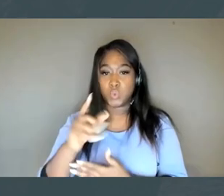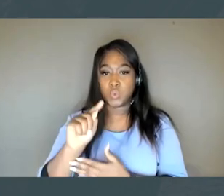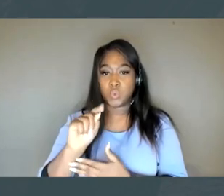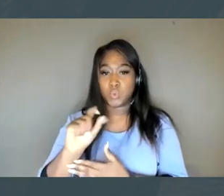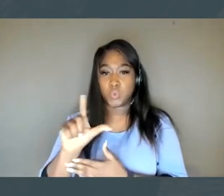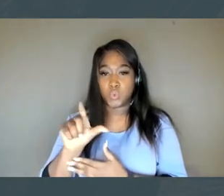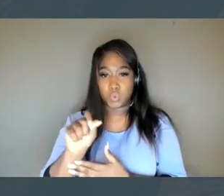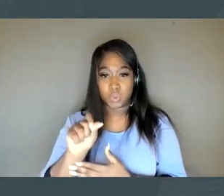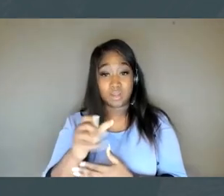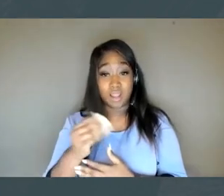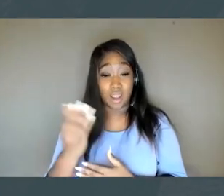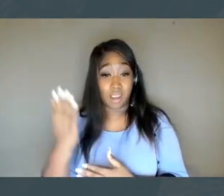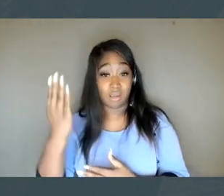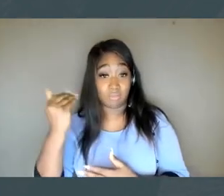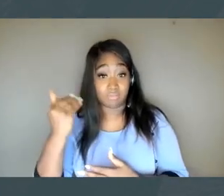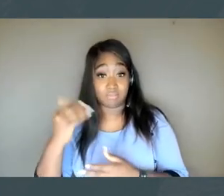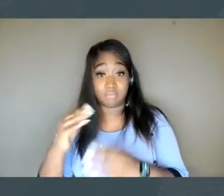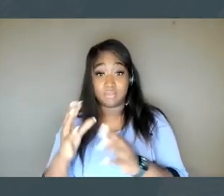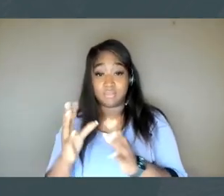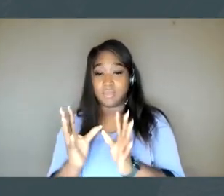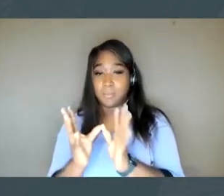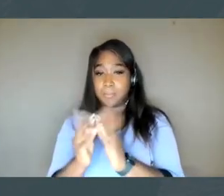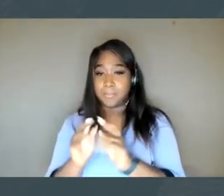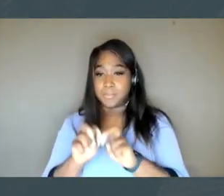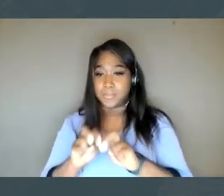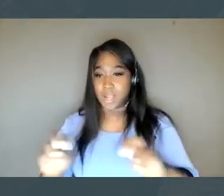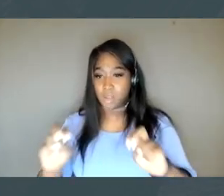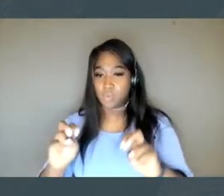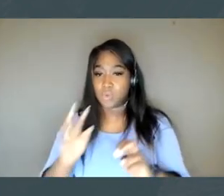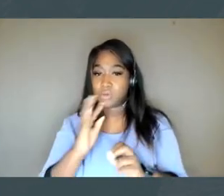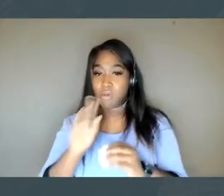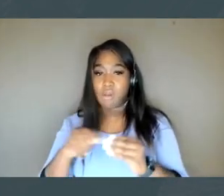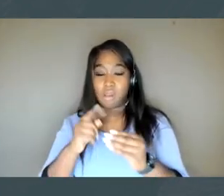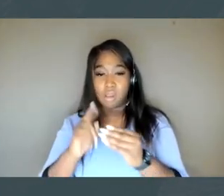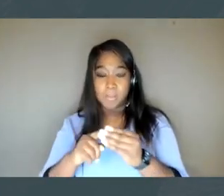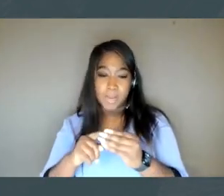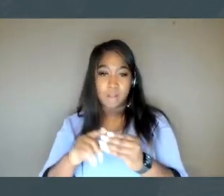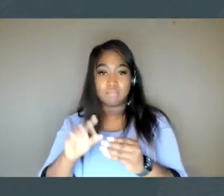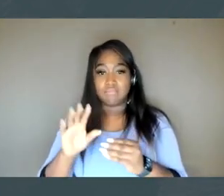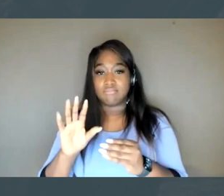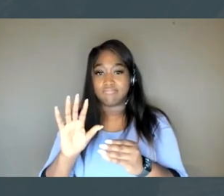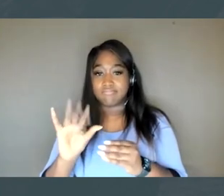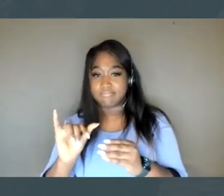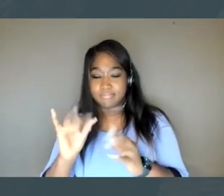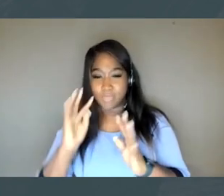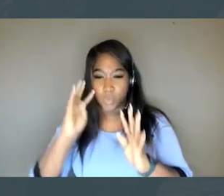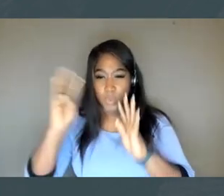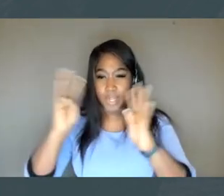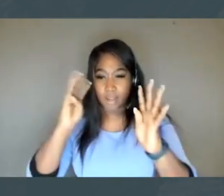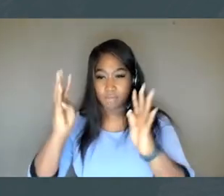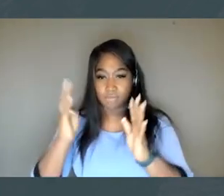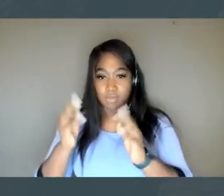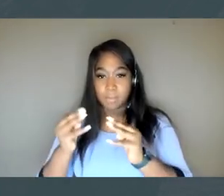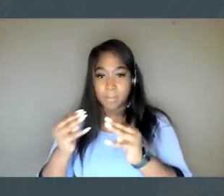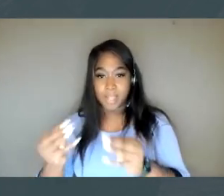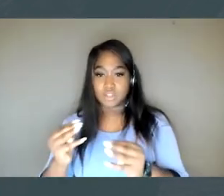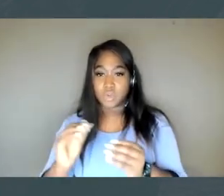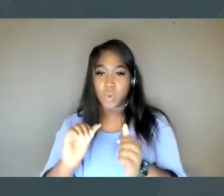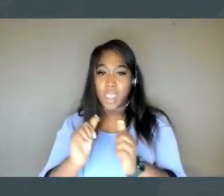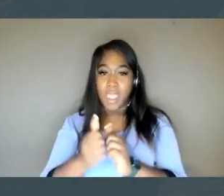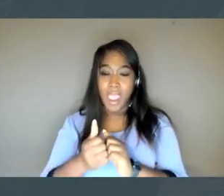So how do we become less and less, you know, faithful to the kind